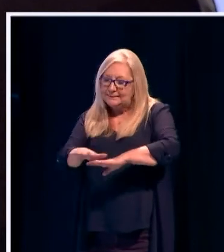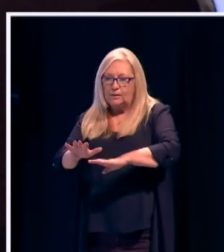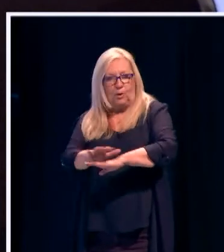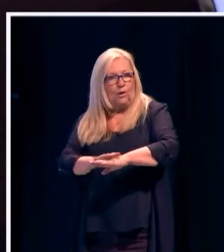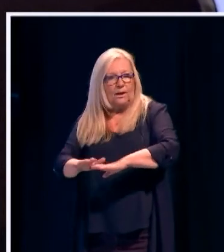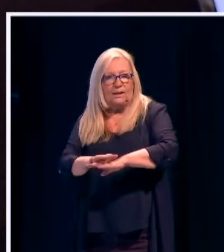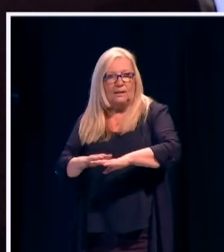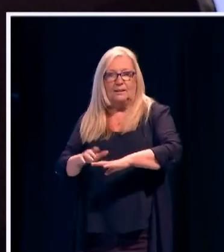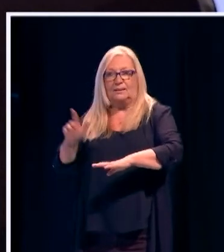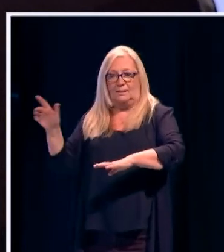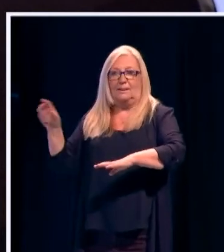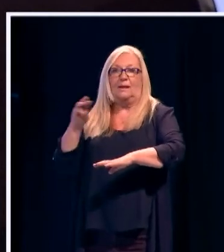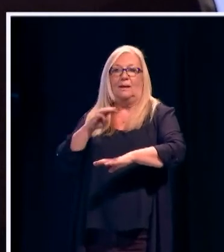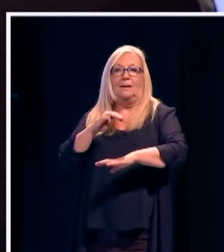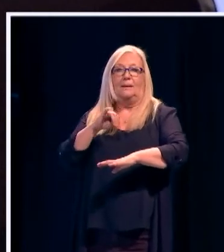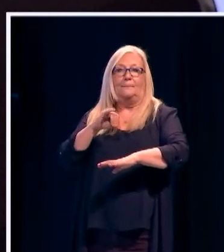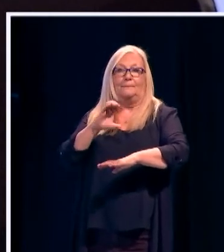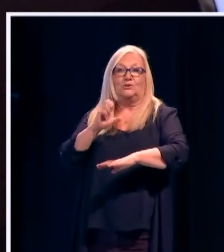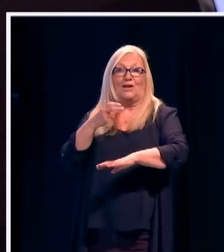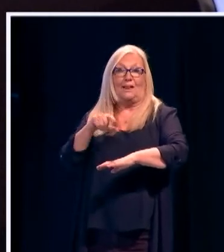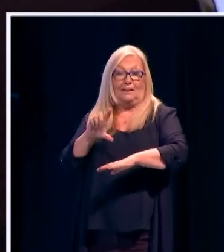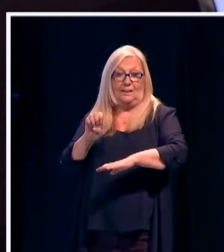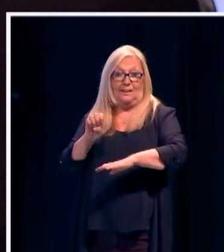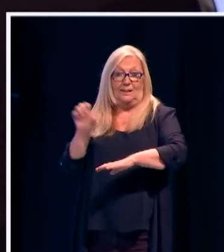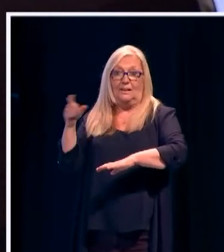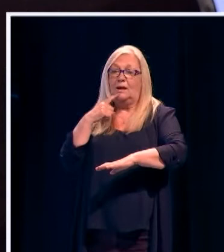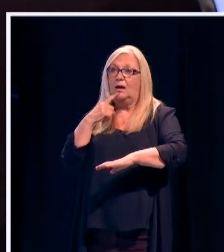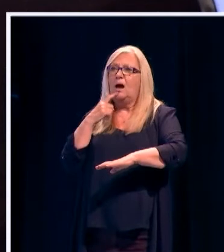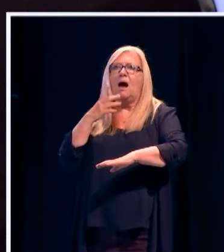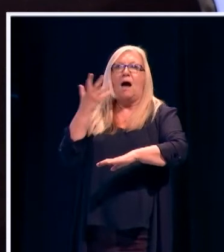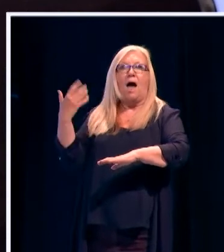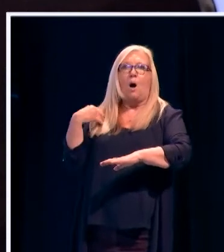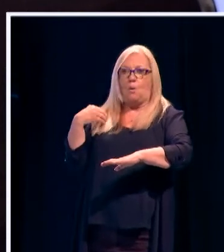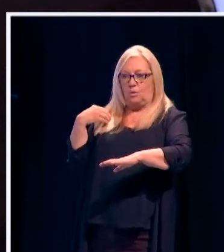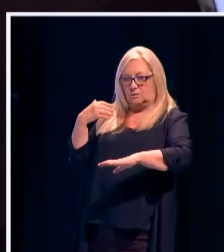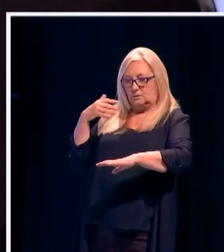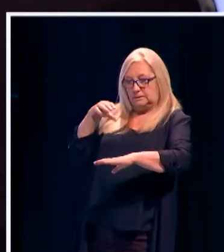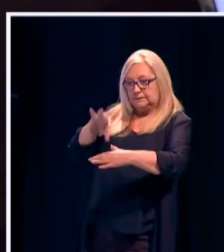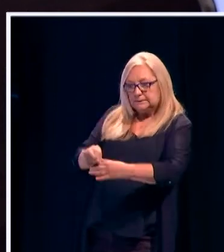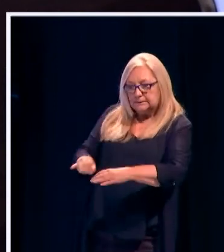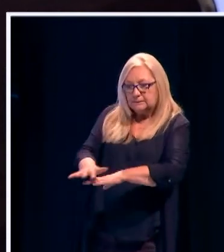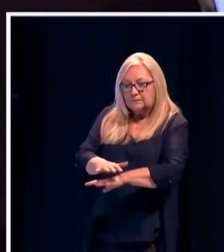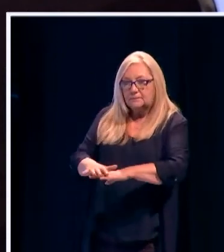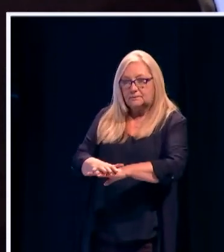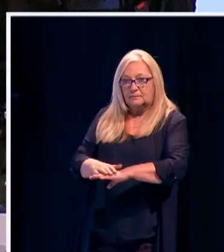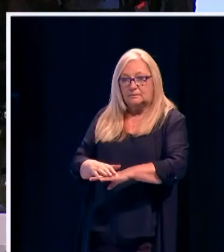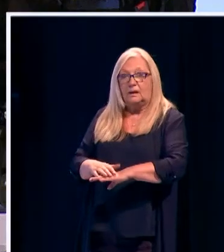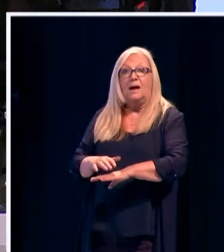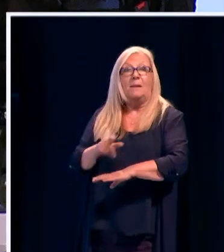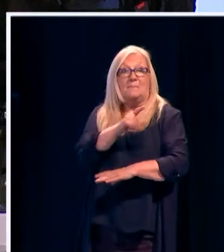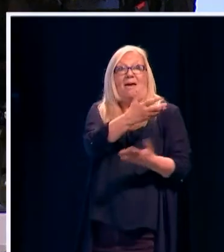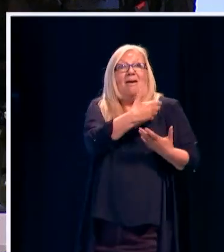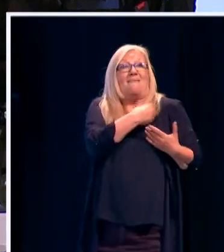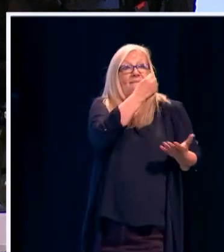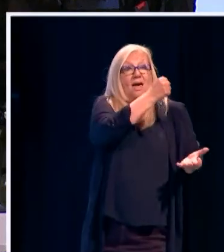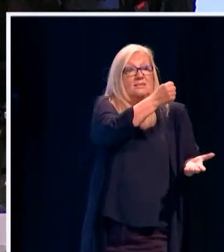to the grassroots level organizations, and do they have the capacity to receive the fund? For if you